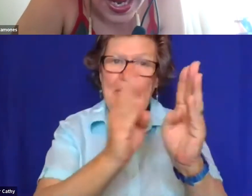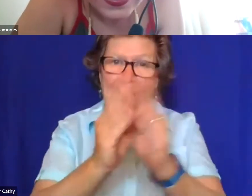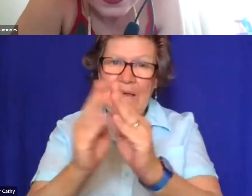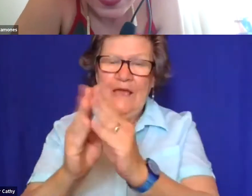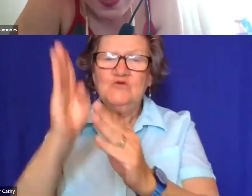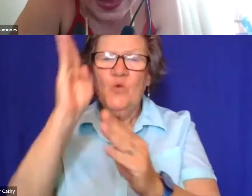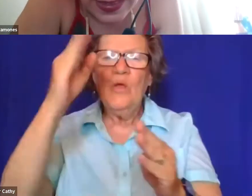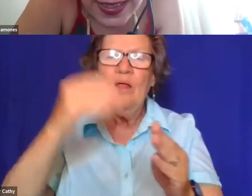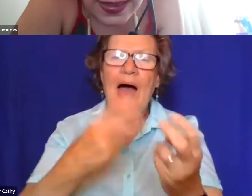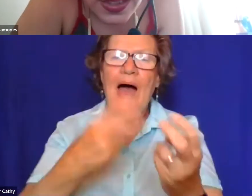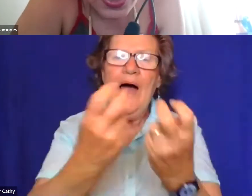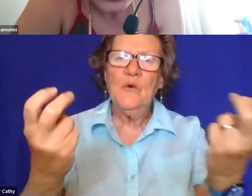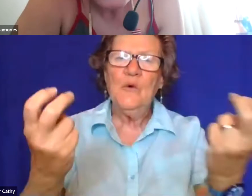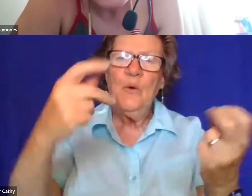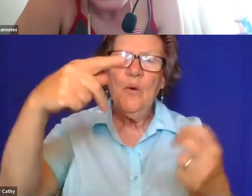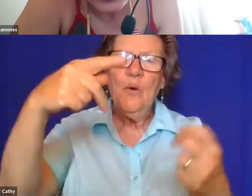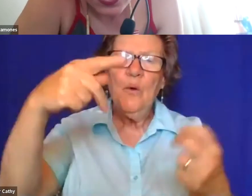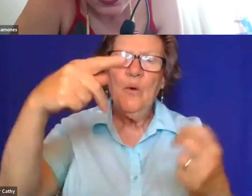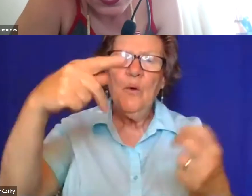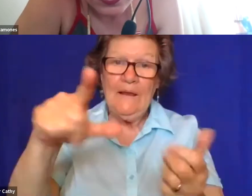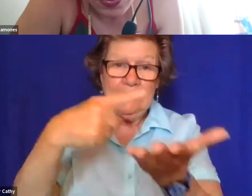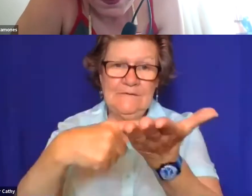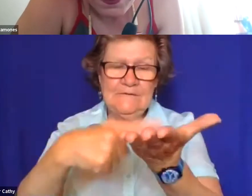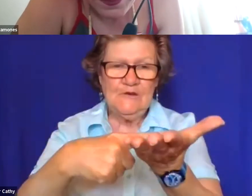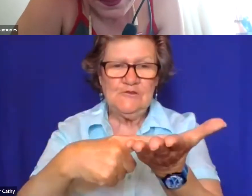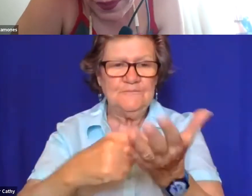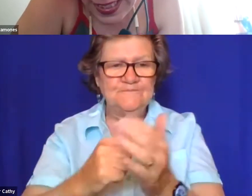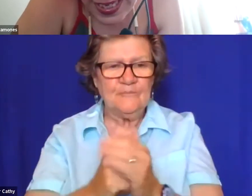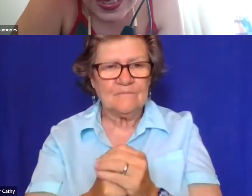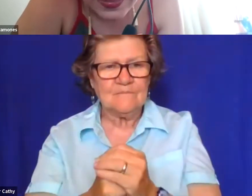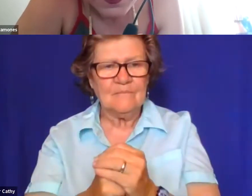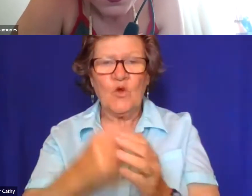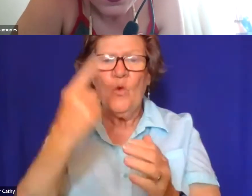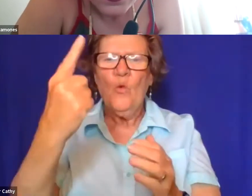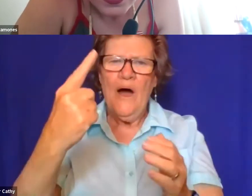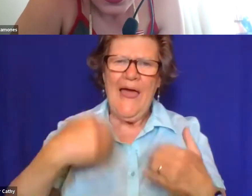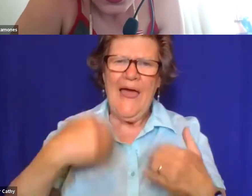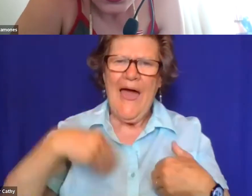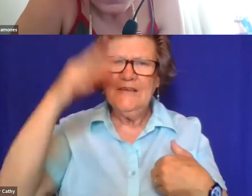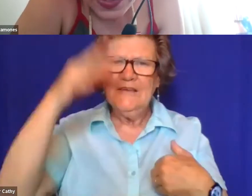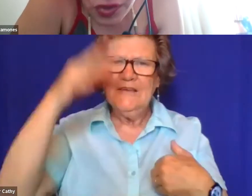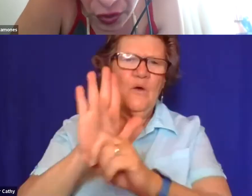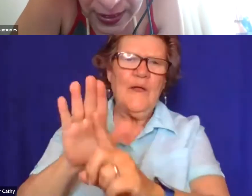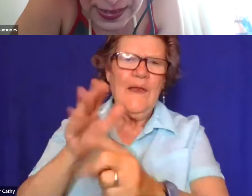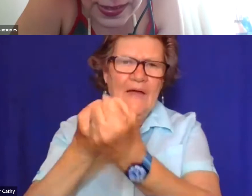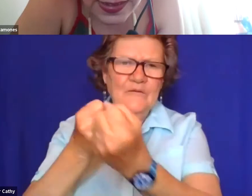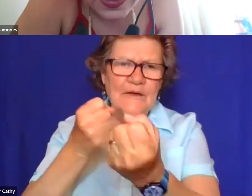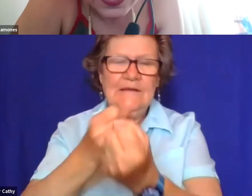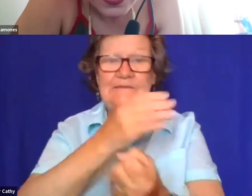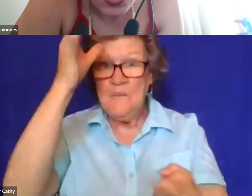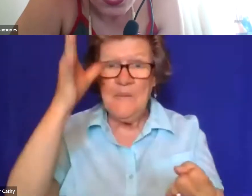discussion, one of which, you know, has some parent advocates on it, and then another, and parent leaders